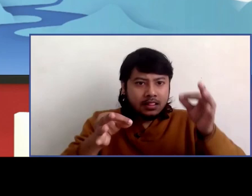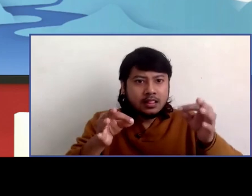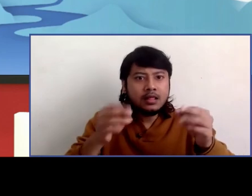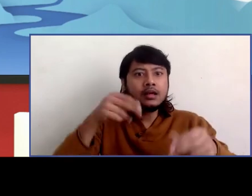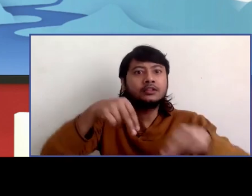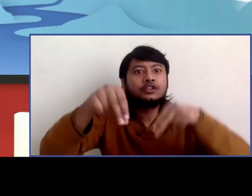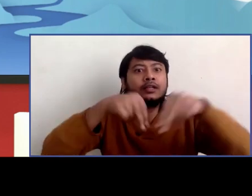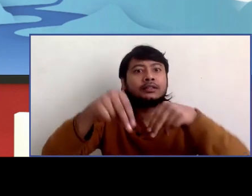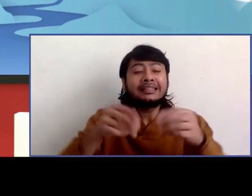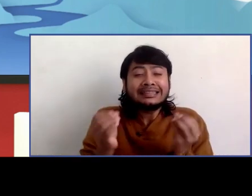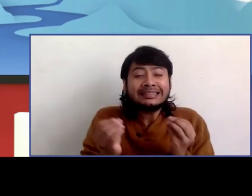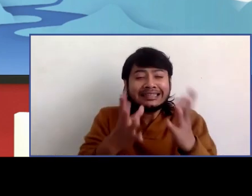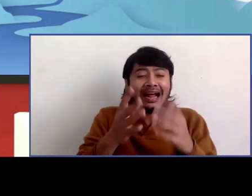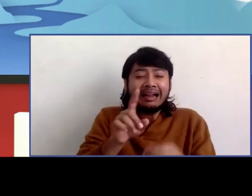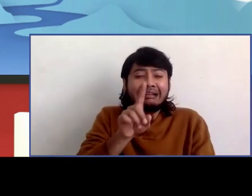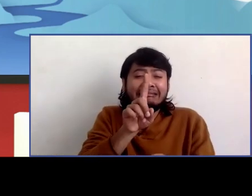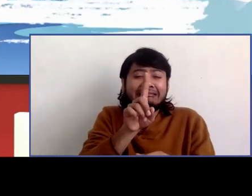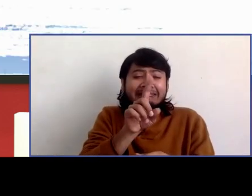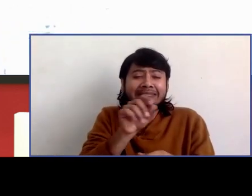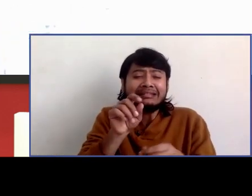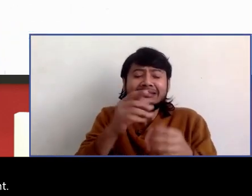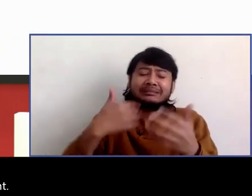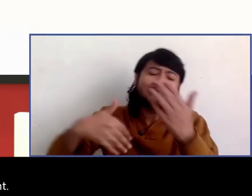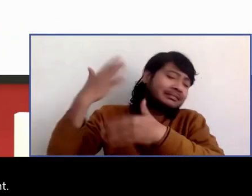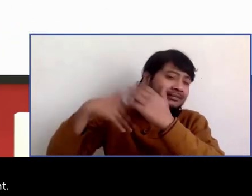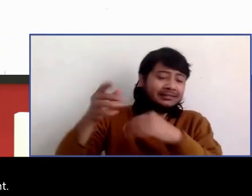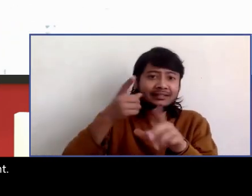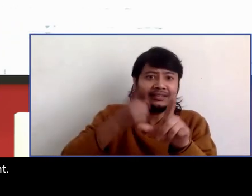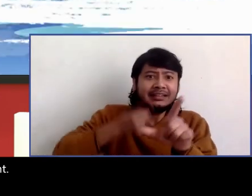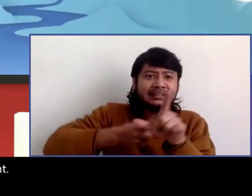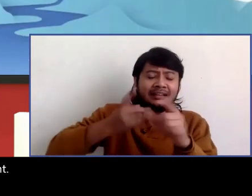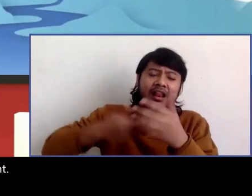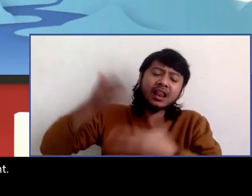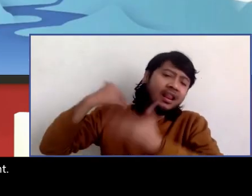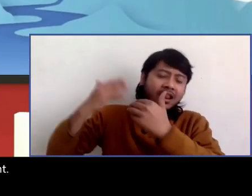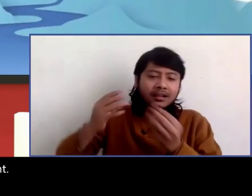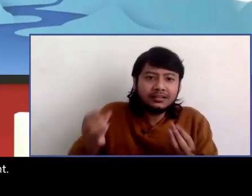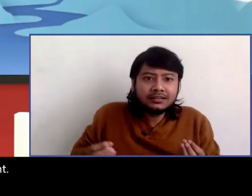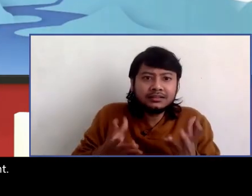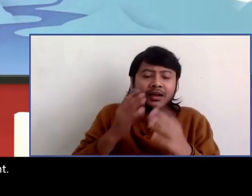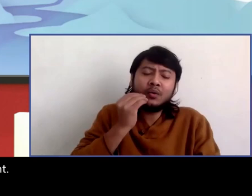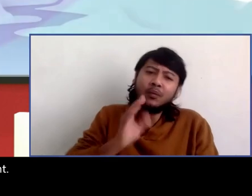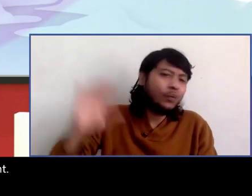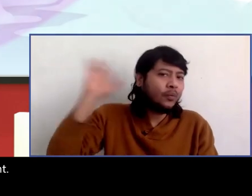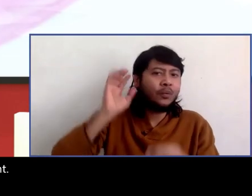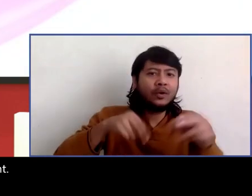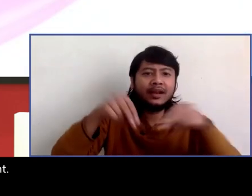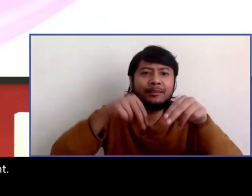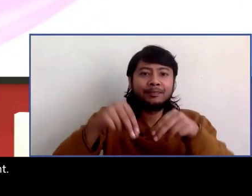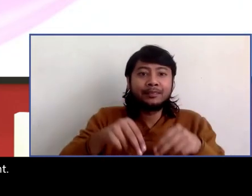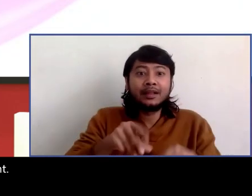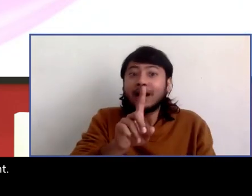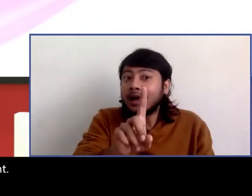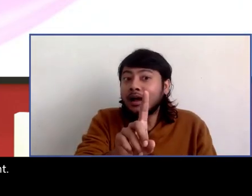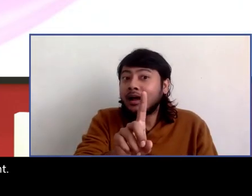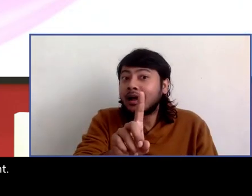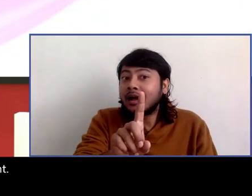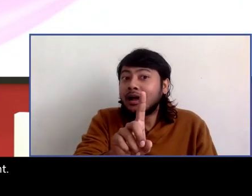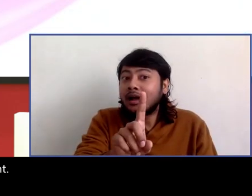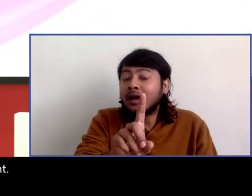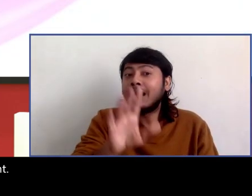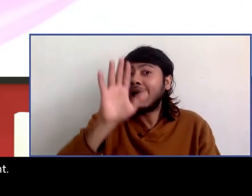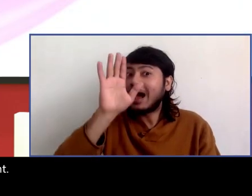concentration, eyesight. But you know that India has one of the strongest blind chess team? Yes.